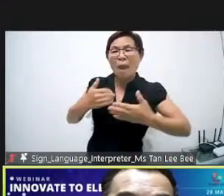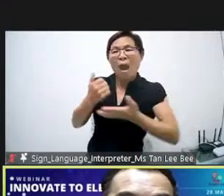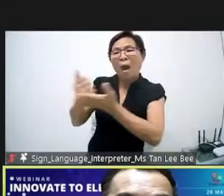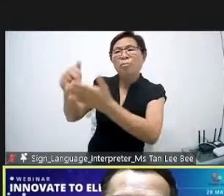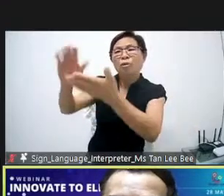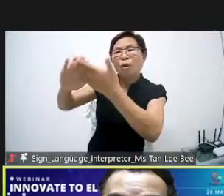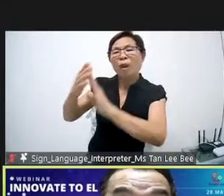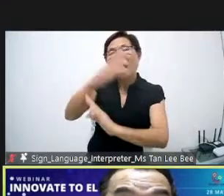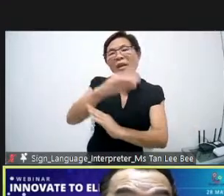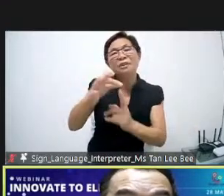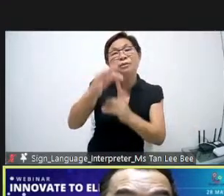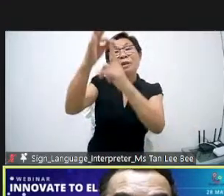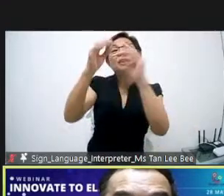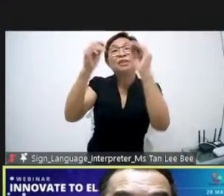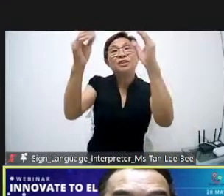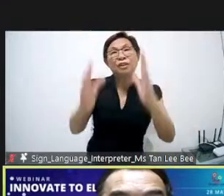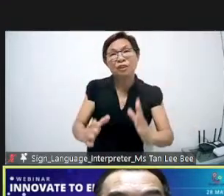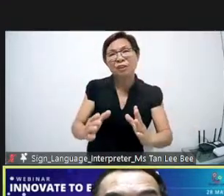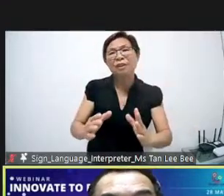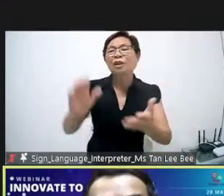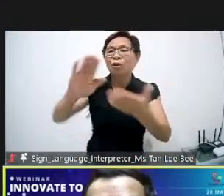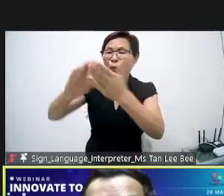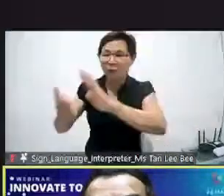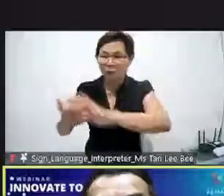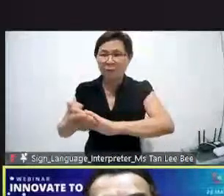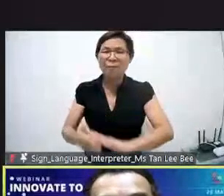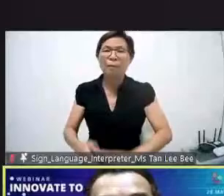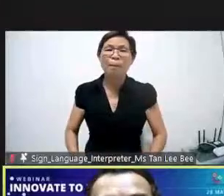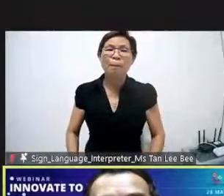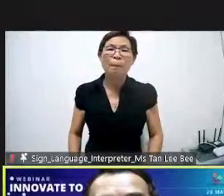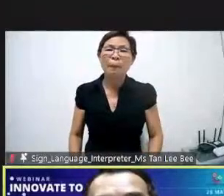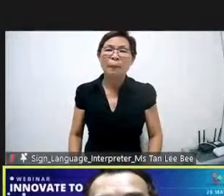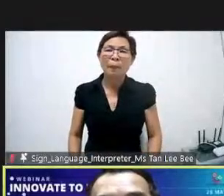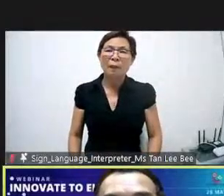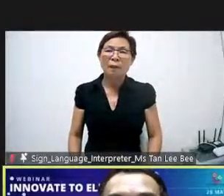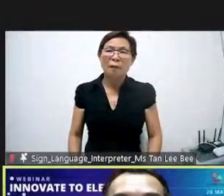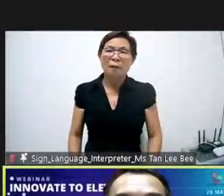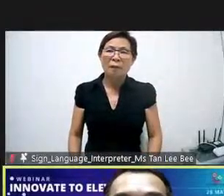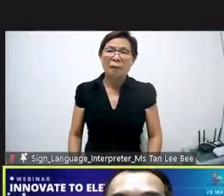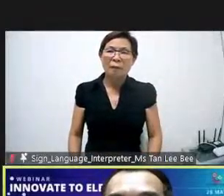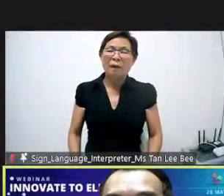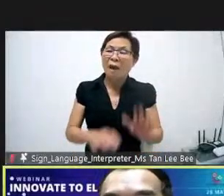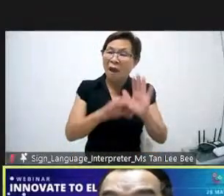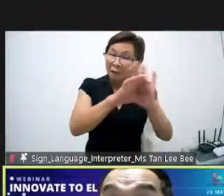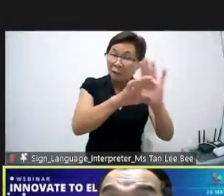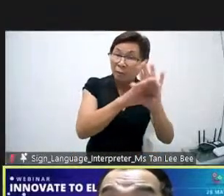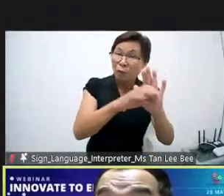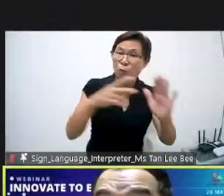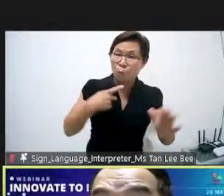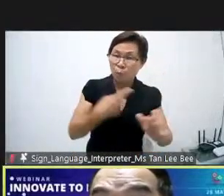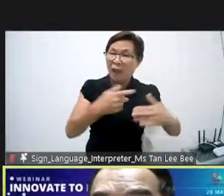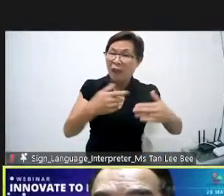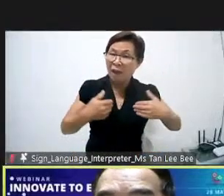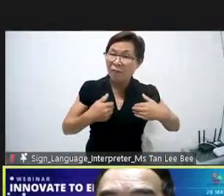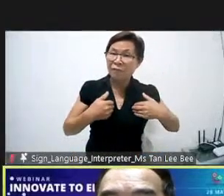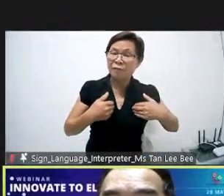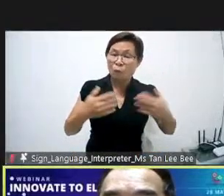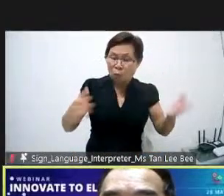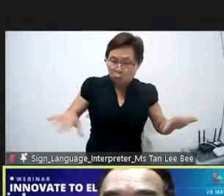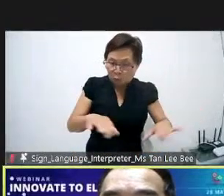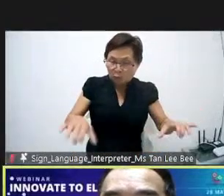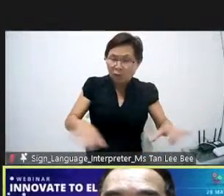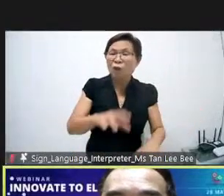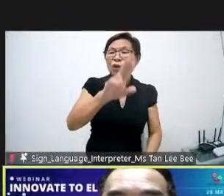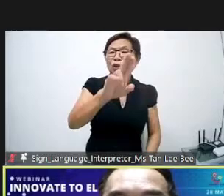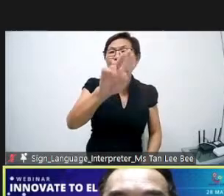our special education community. Okay, these are examples of what we are doing now in UTHM.